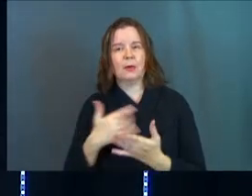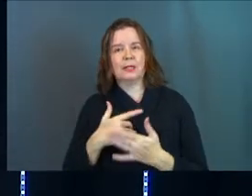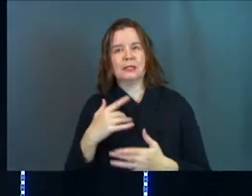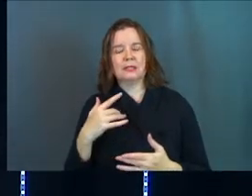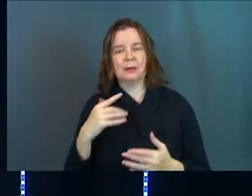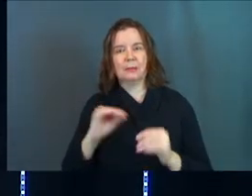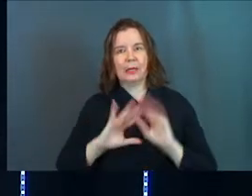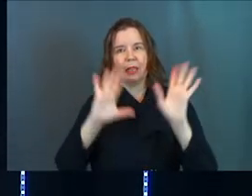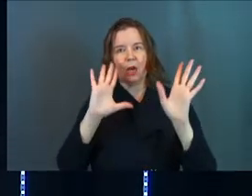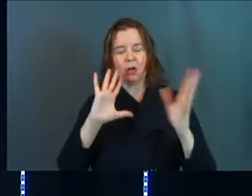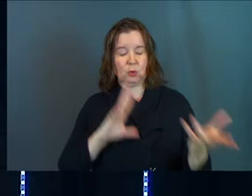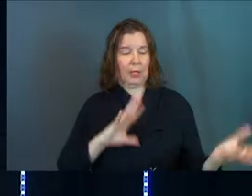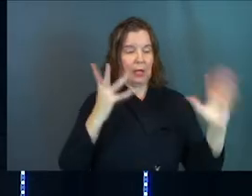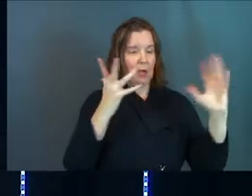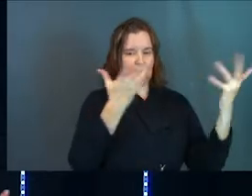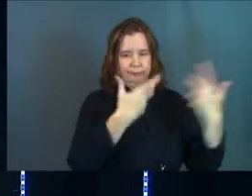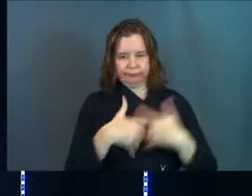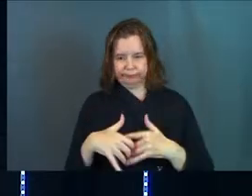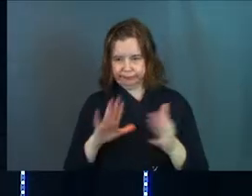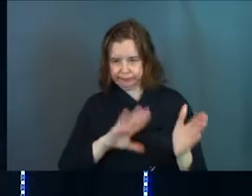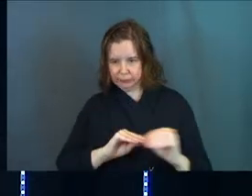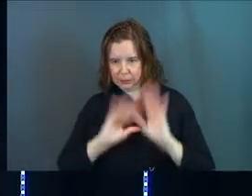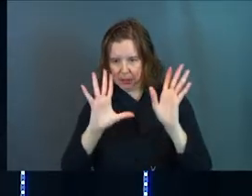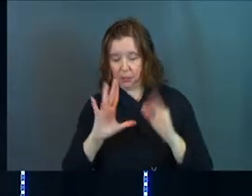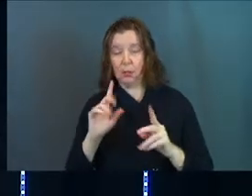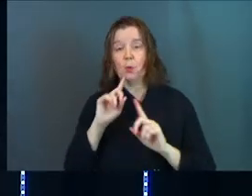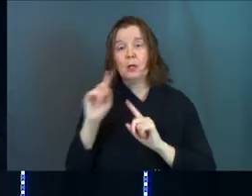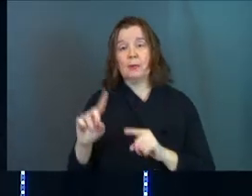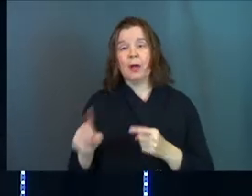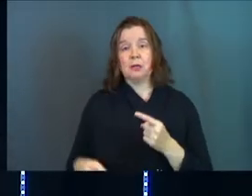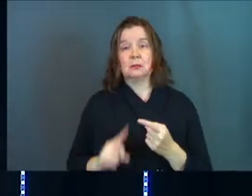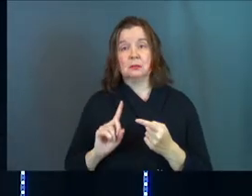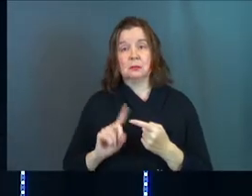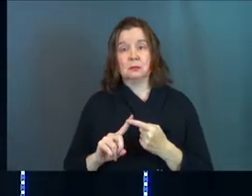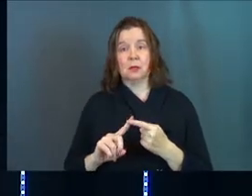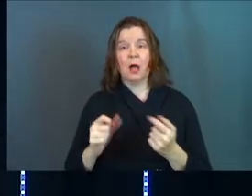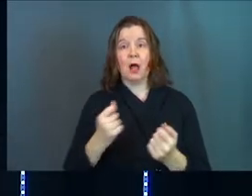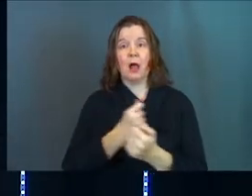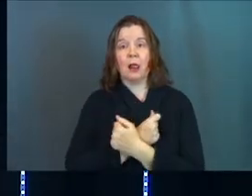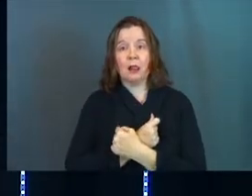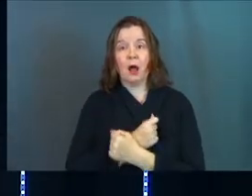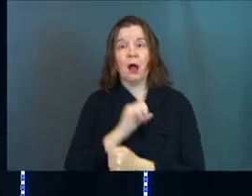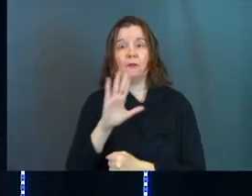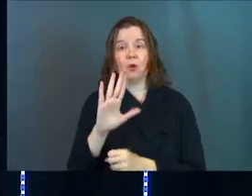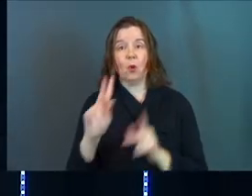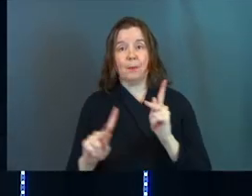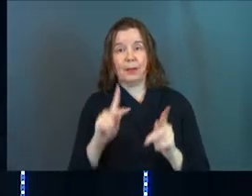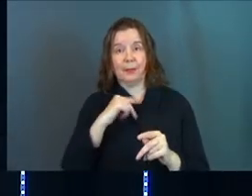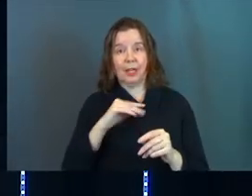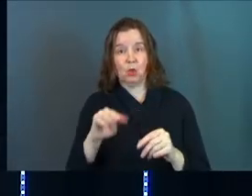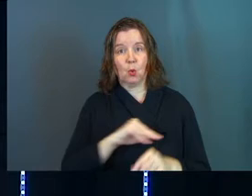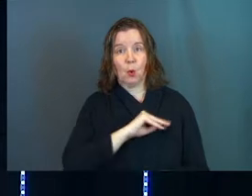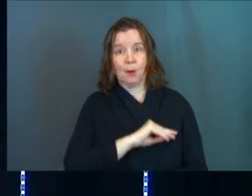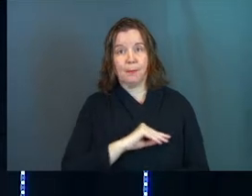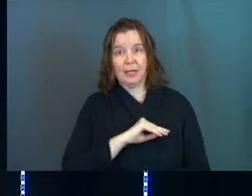some sanity to the chaos. Response number one for the people of God, I think, is this: love your mission field.